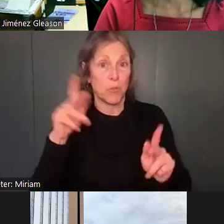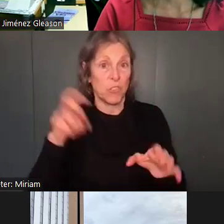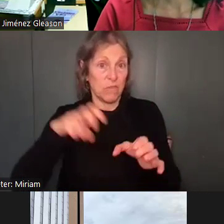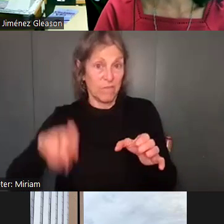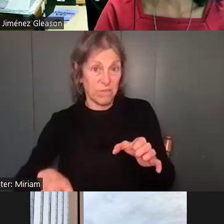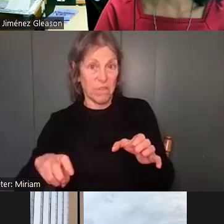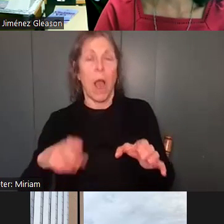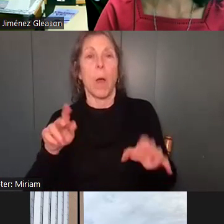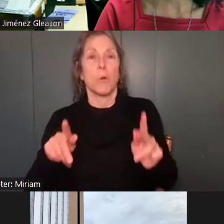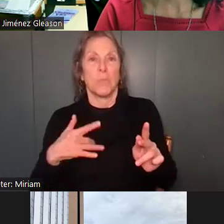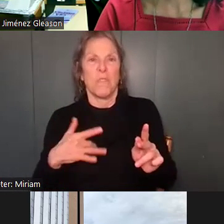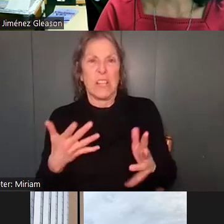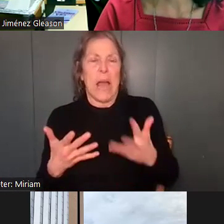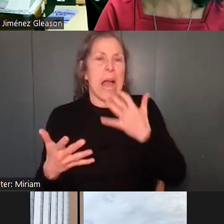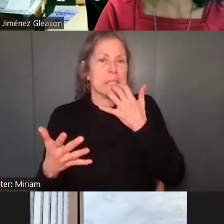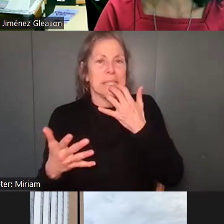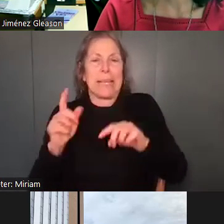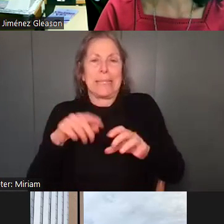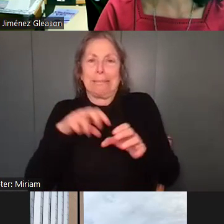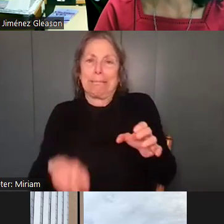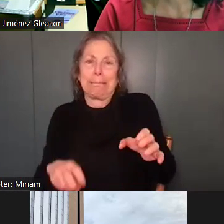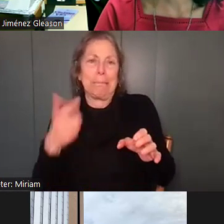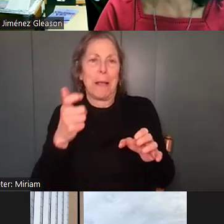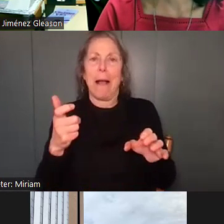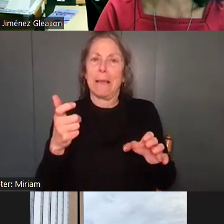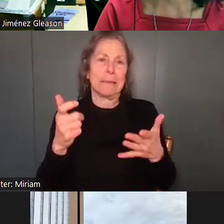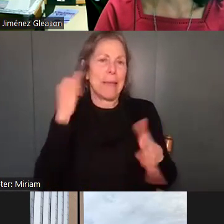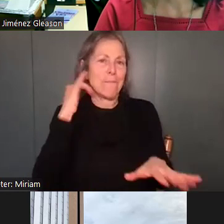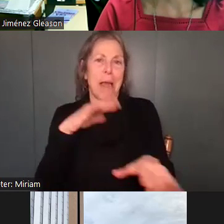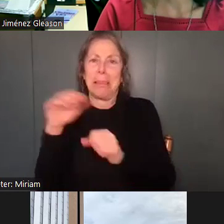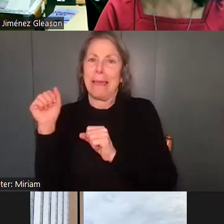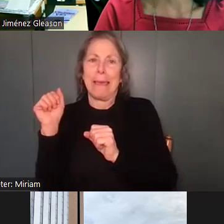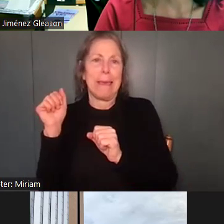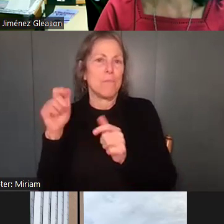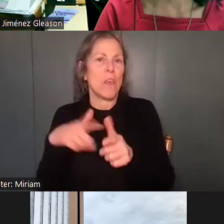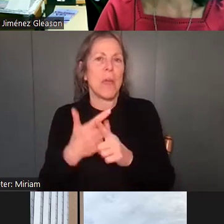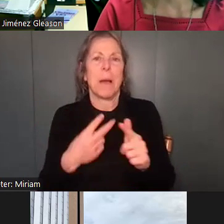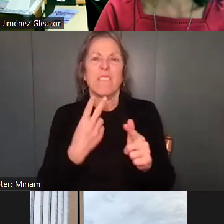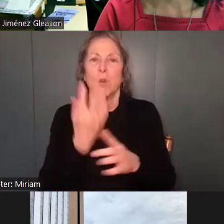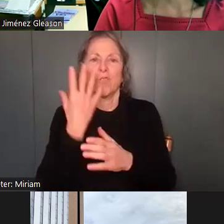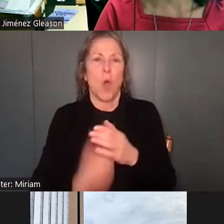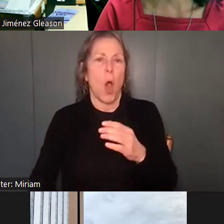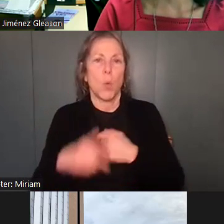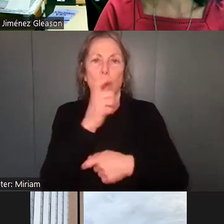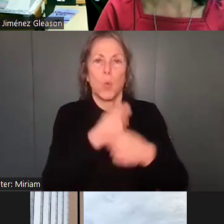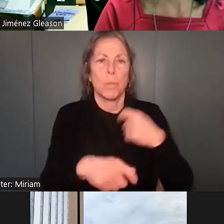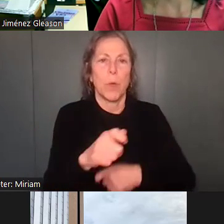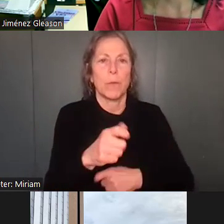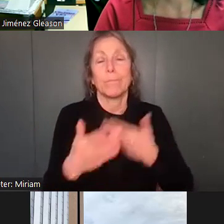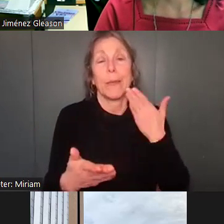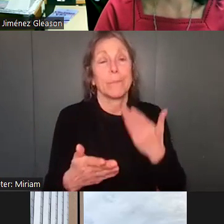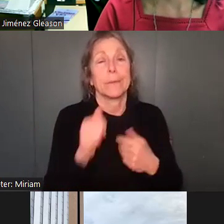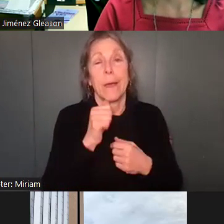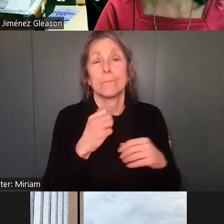might be reluctant to feeling like their voice isn't going to be heard or replaced